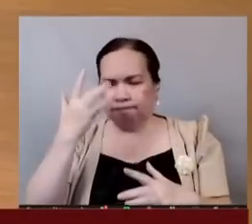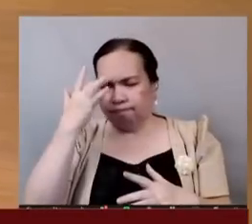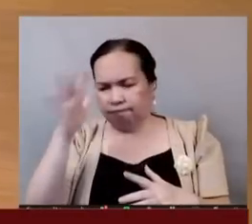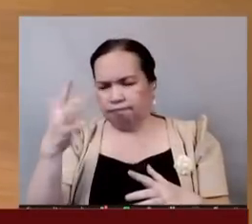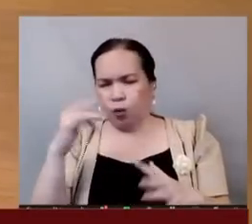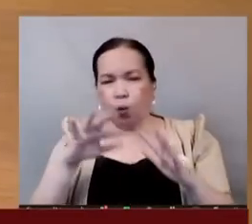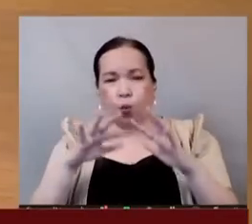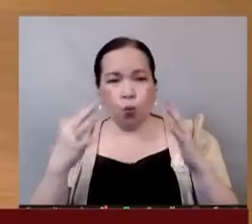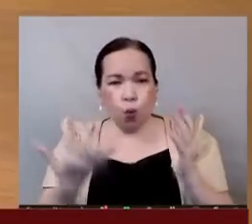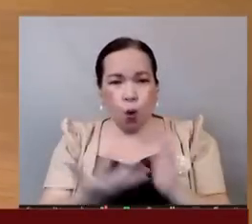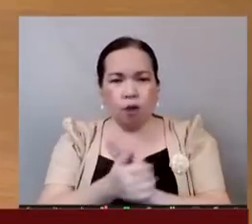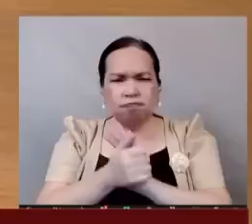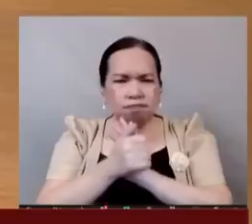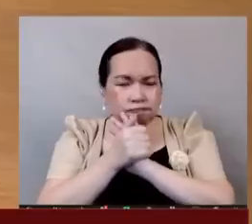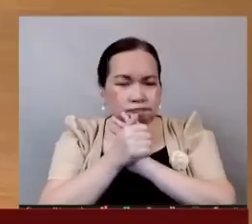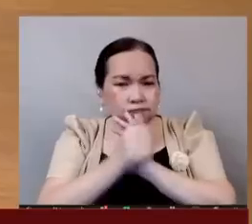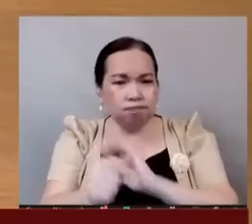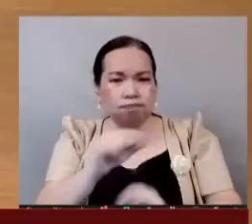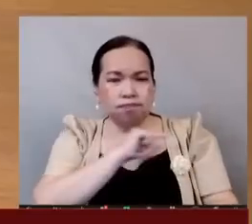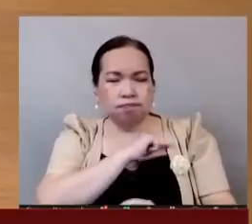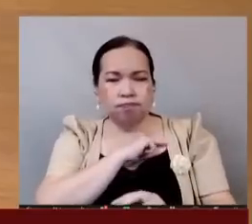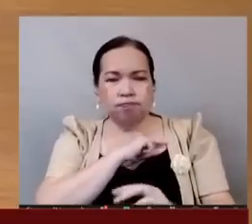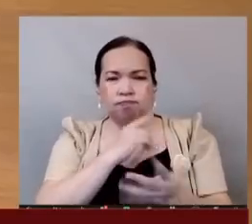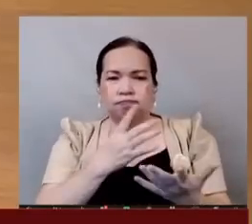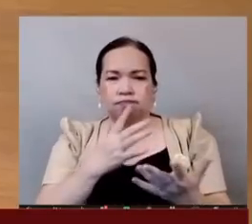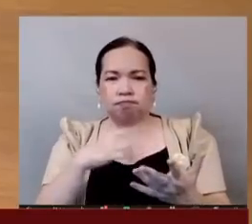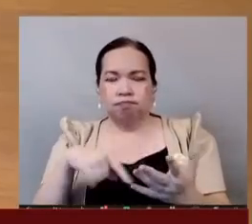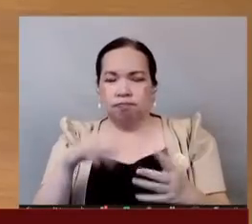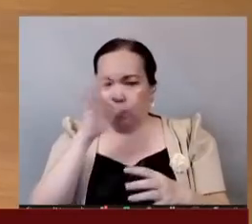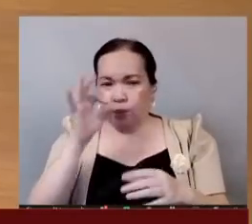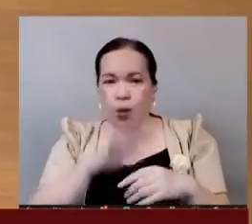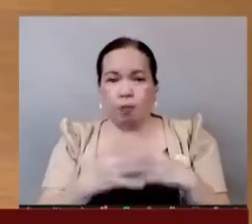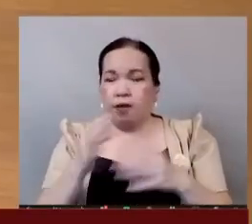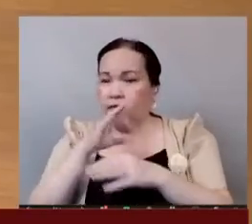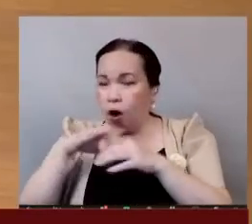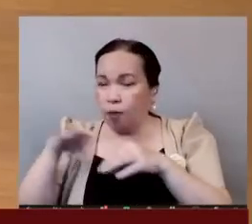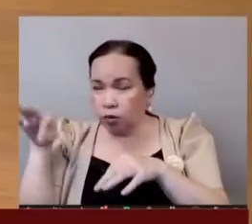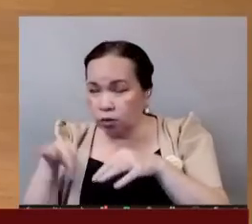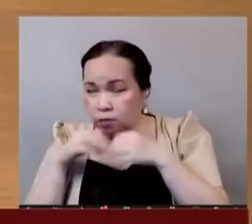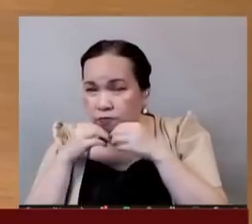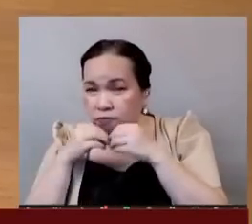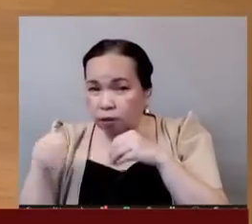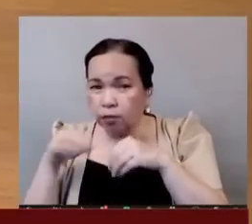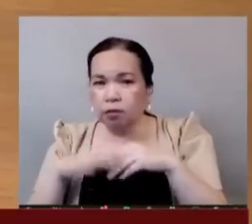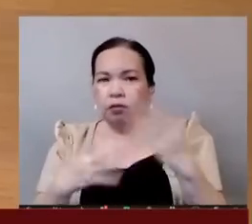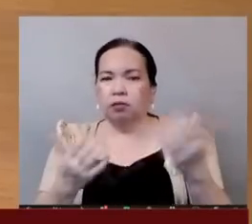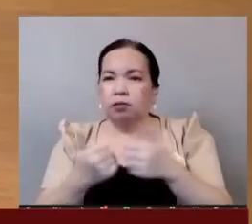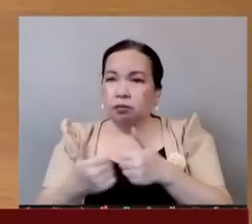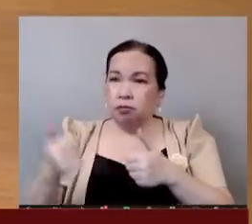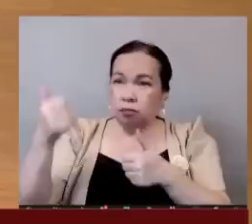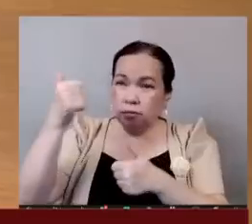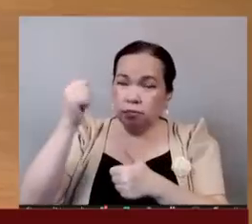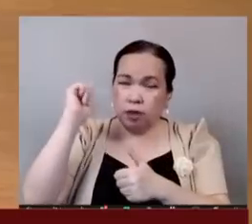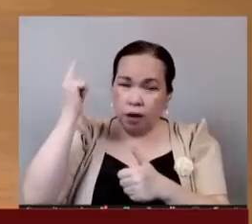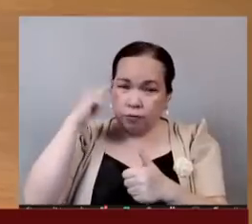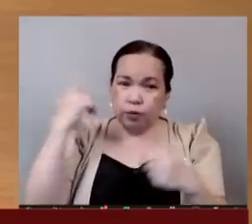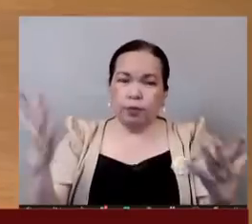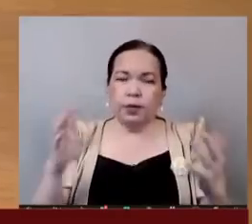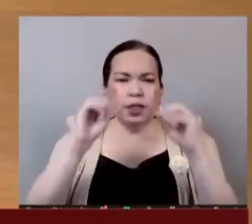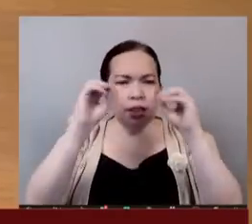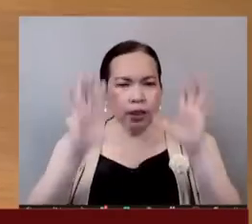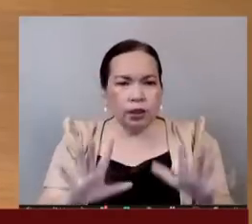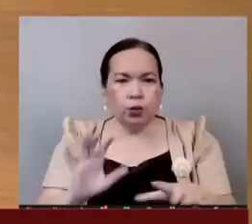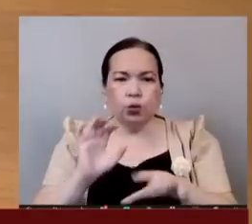workforce. Be they the farmers in the field, corporate giants, government officials, school teachers, health workers, or